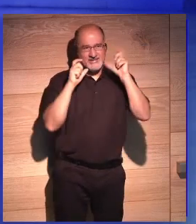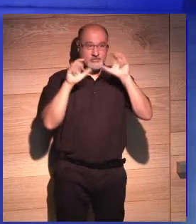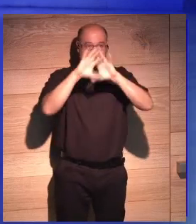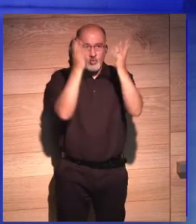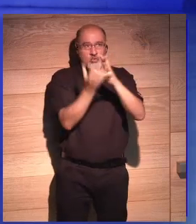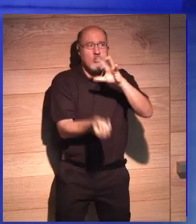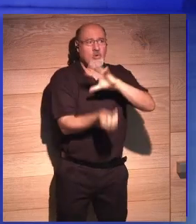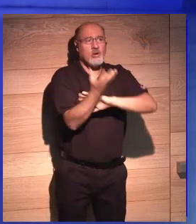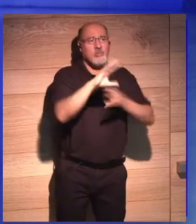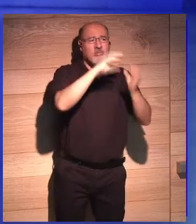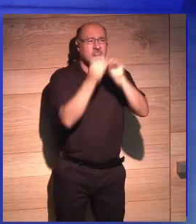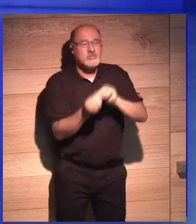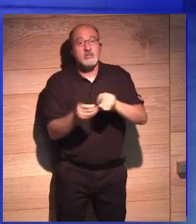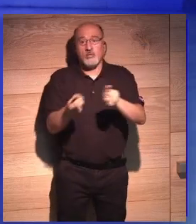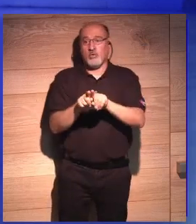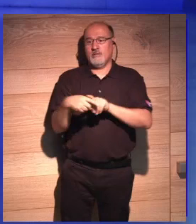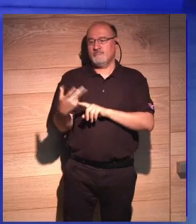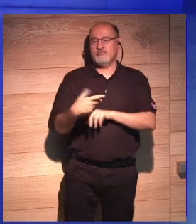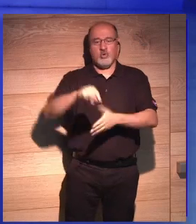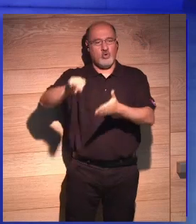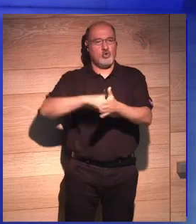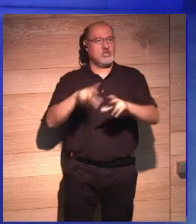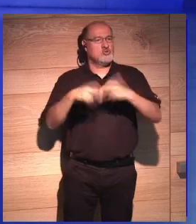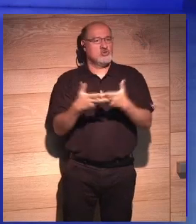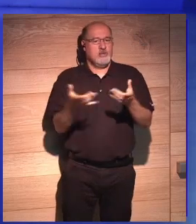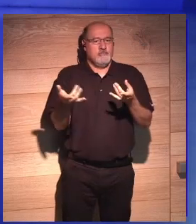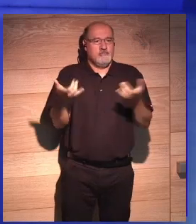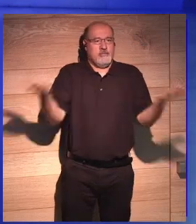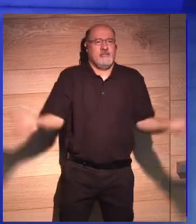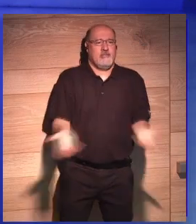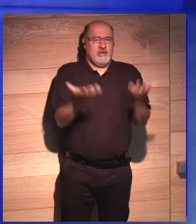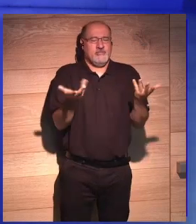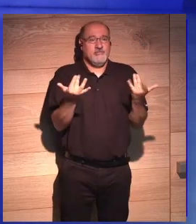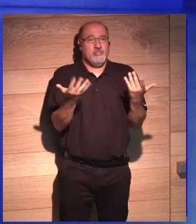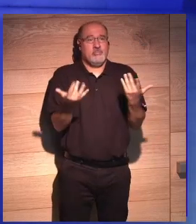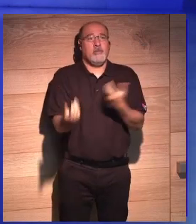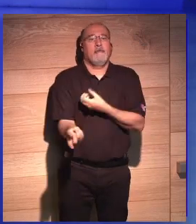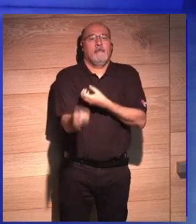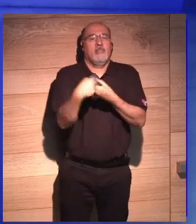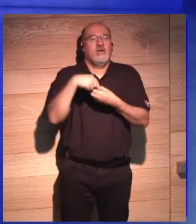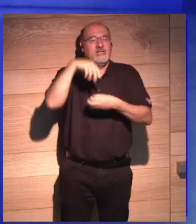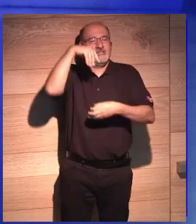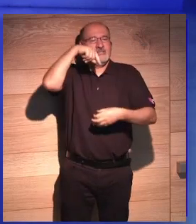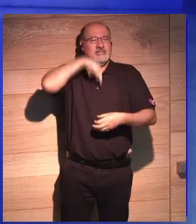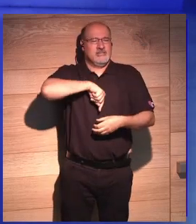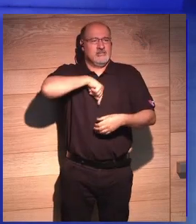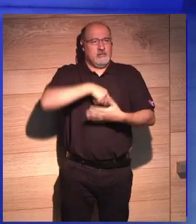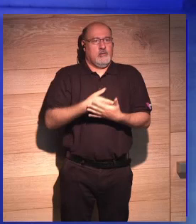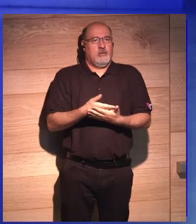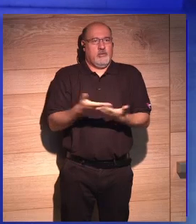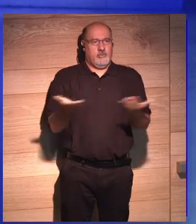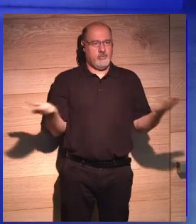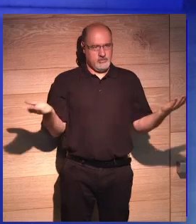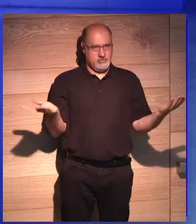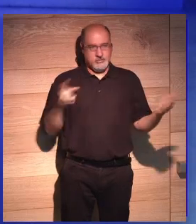social contract to encourage people to confidently engage in the experience without worrying about the